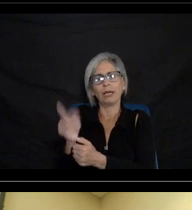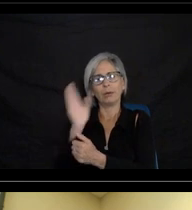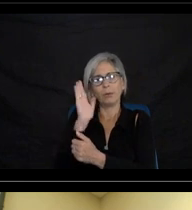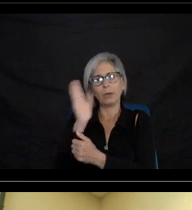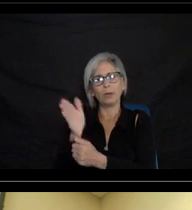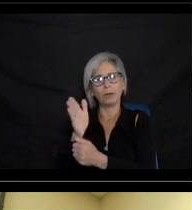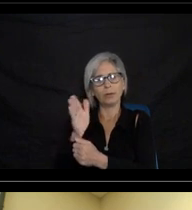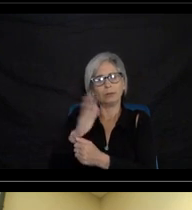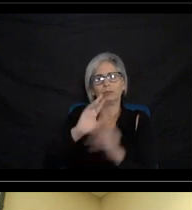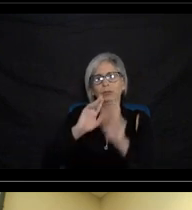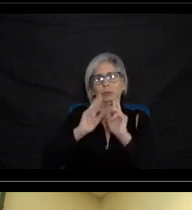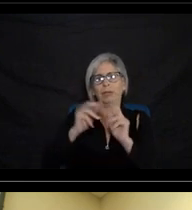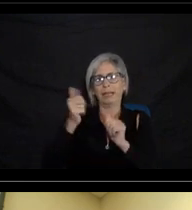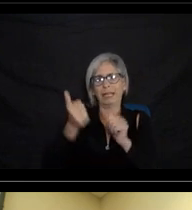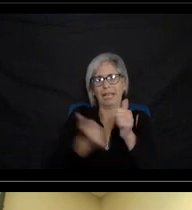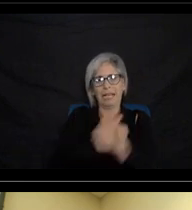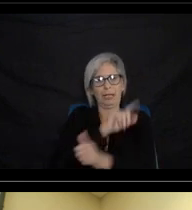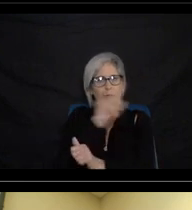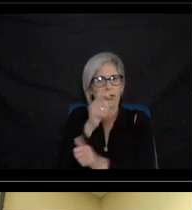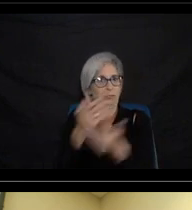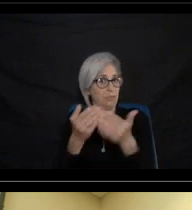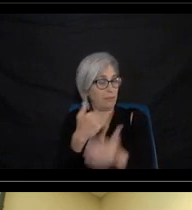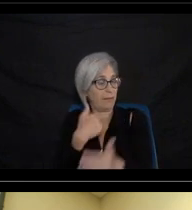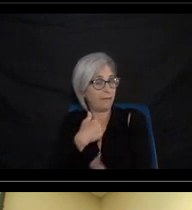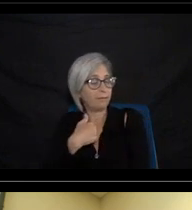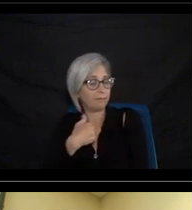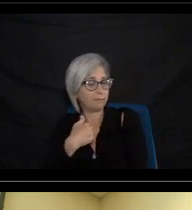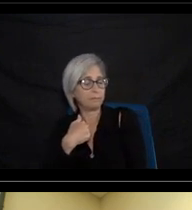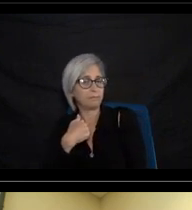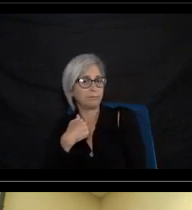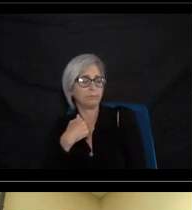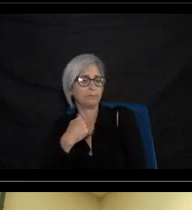we'll respond to any questions you may have.